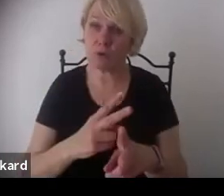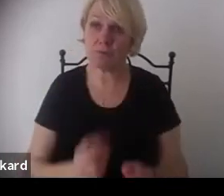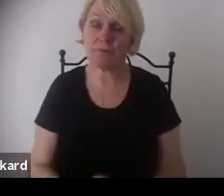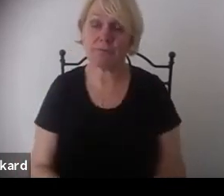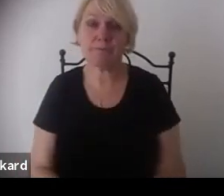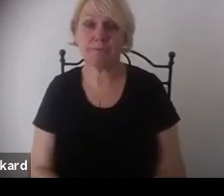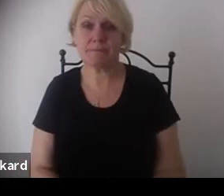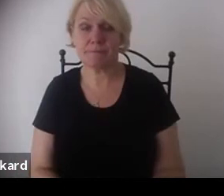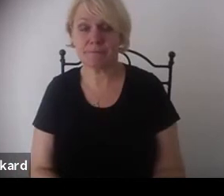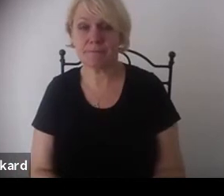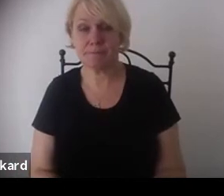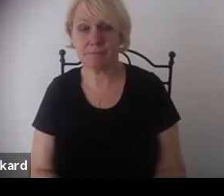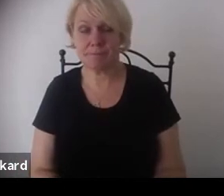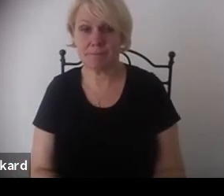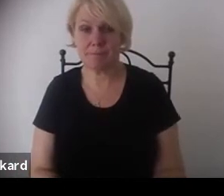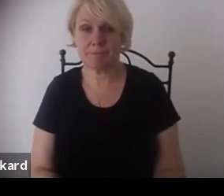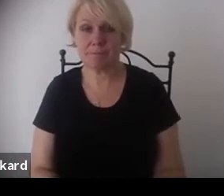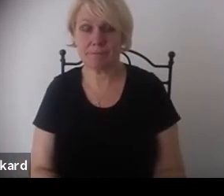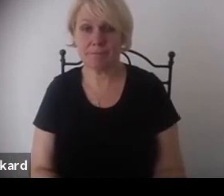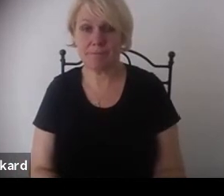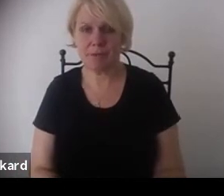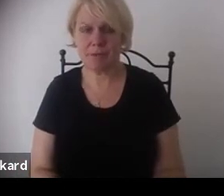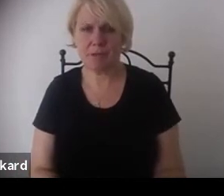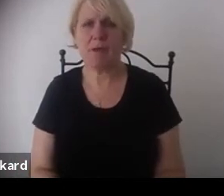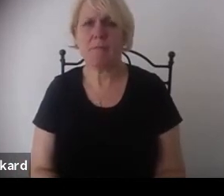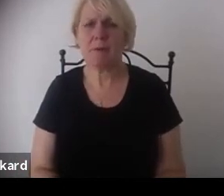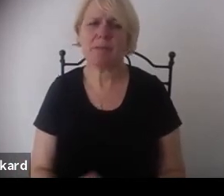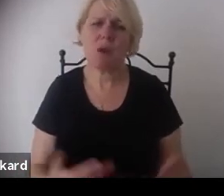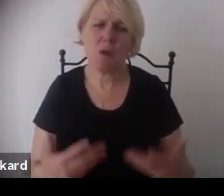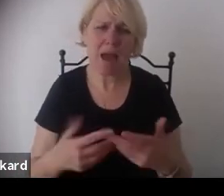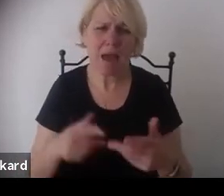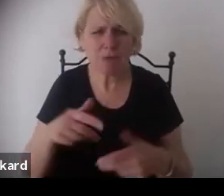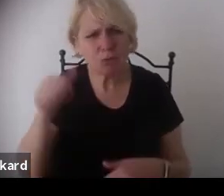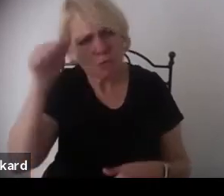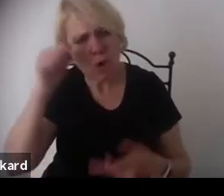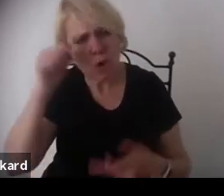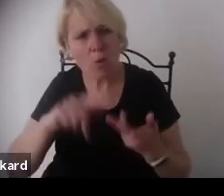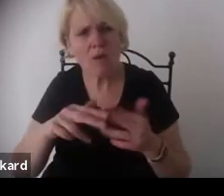do you pick up whether people have had a good experience or not, and how do you follow up?